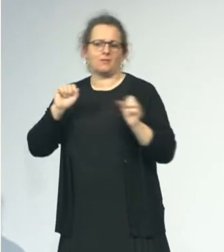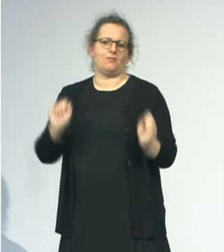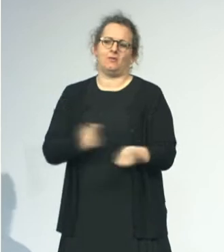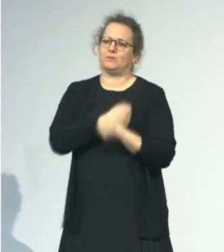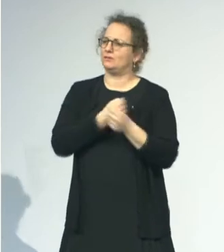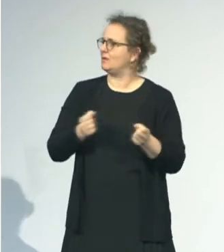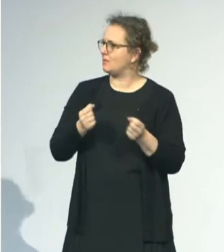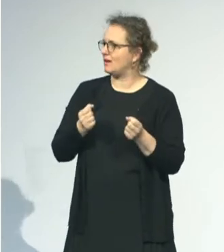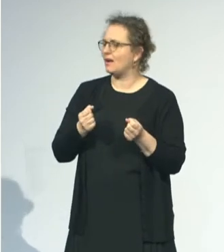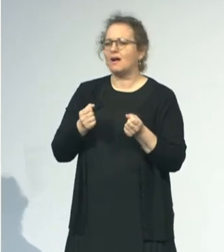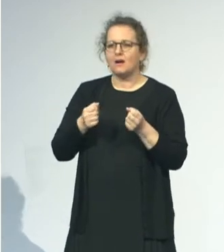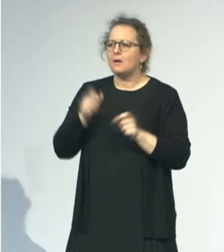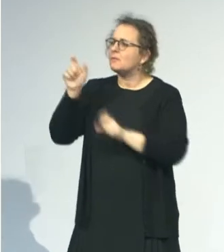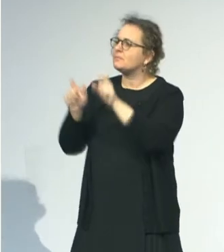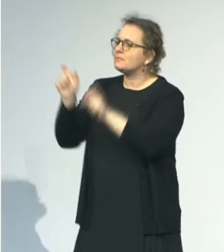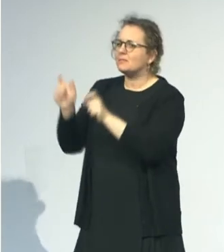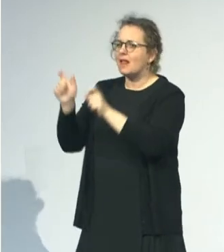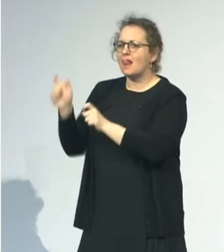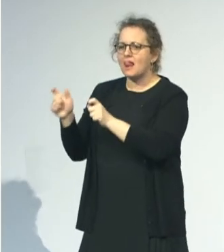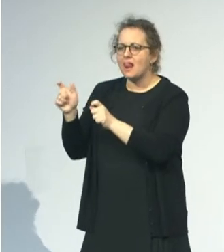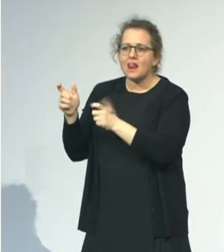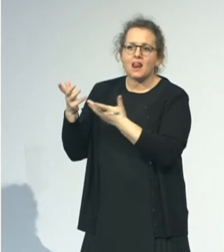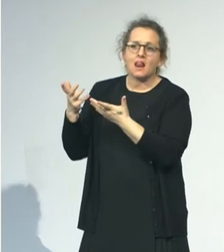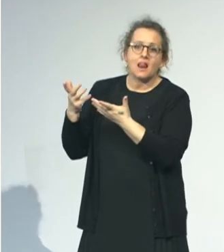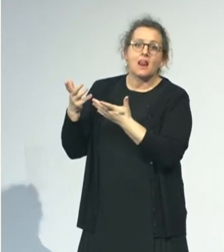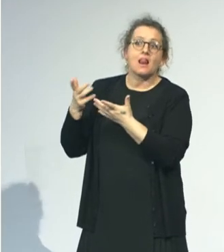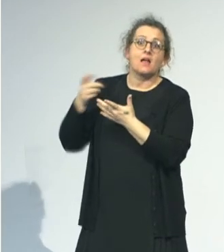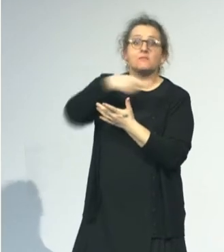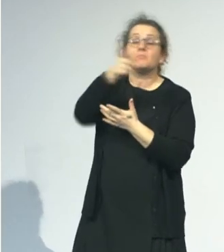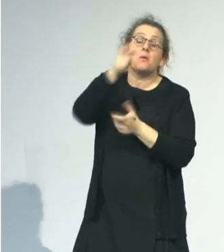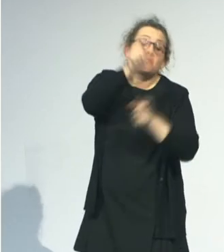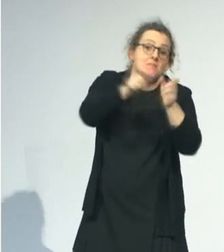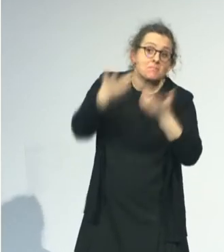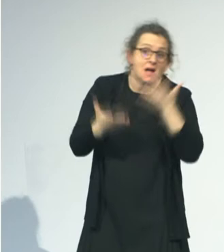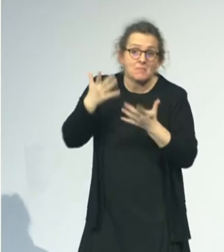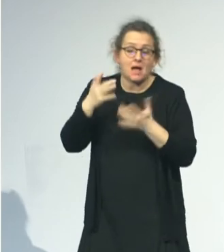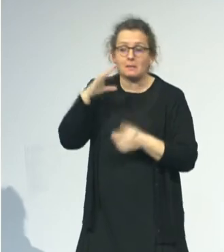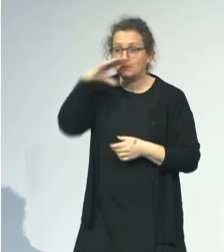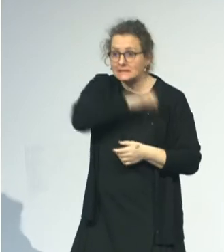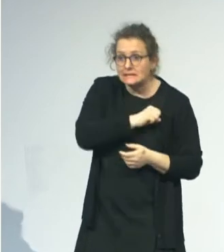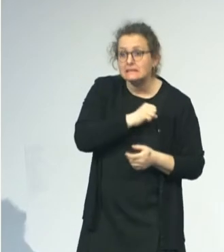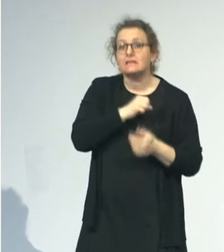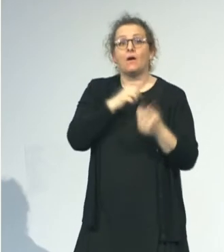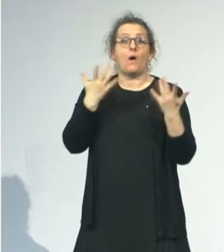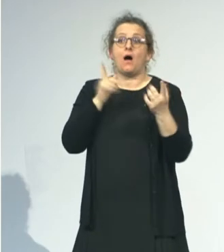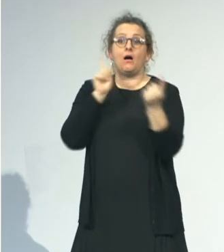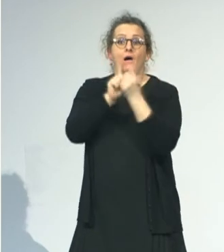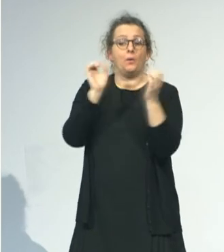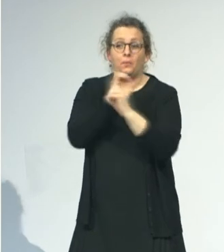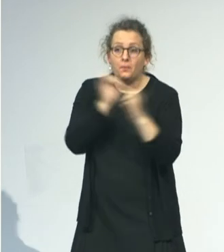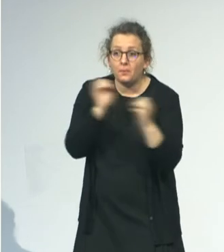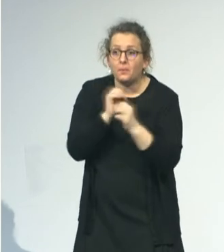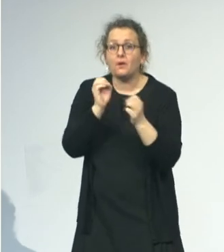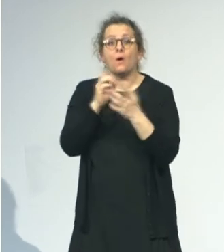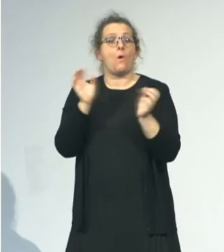I have with me, and no particular order except clockwise, I have Michal Rimon,